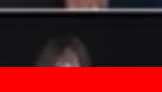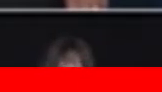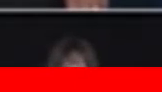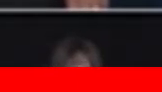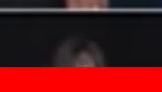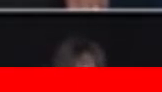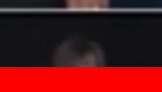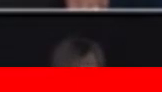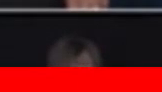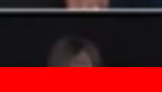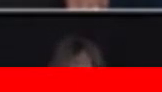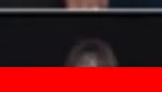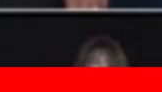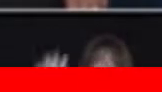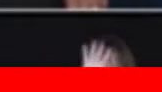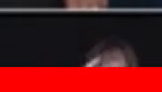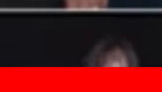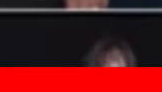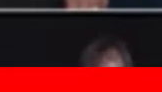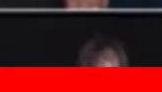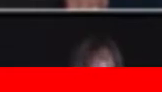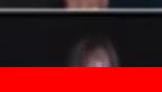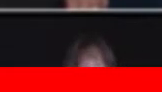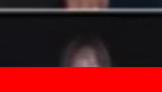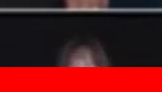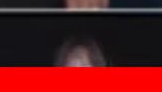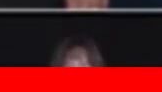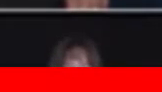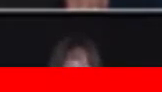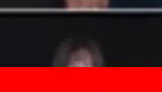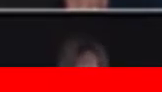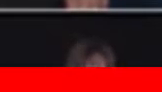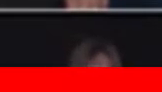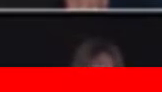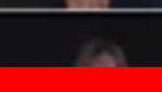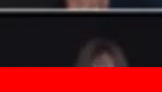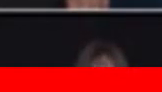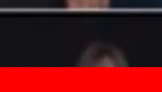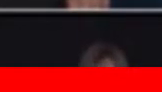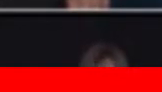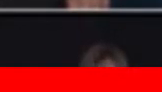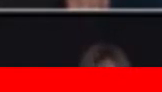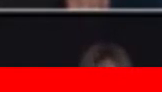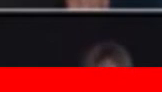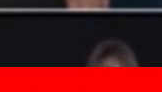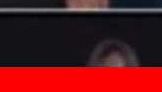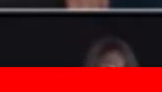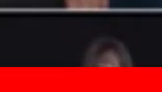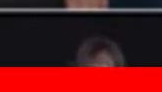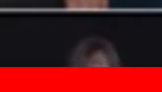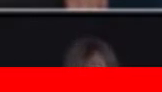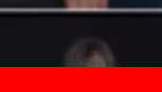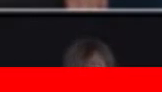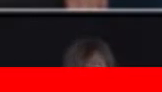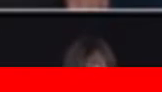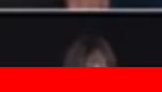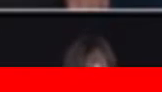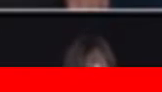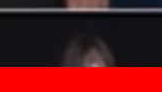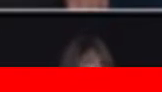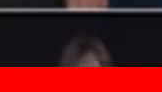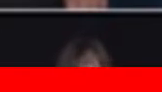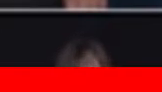Despite the range of public health measures and restrictions that have been in place since early October, we've seen the situation continue to worsen